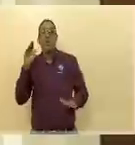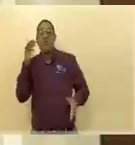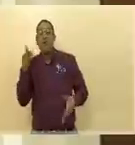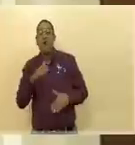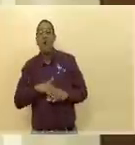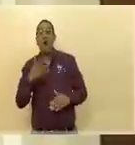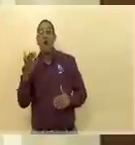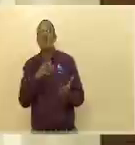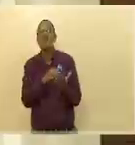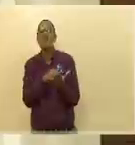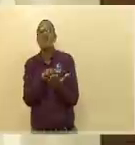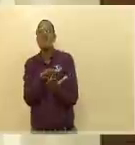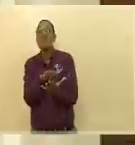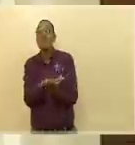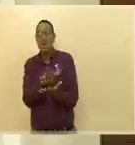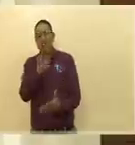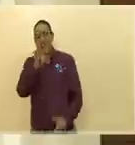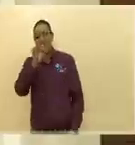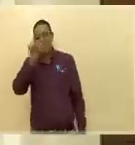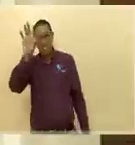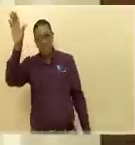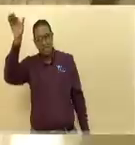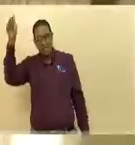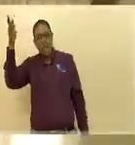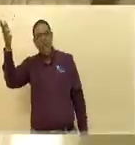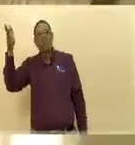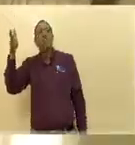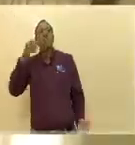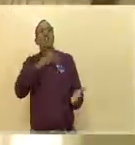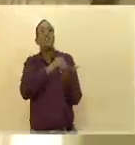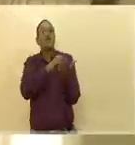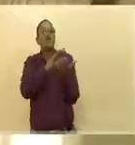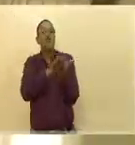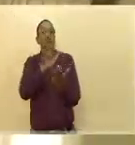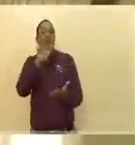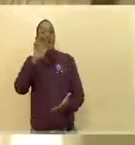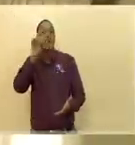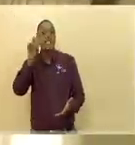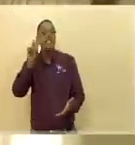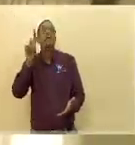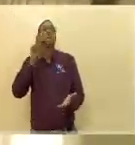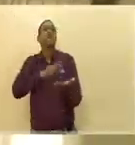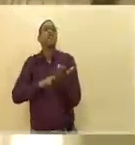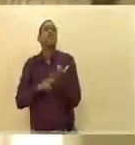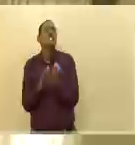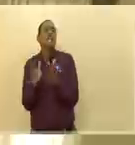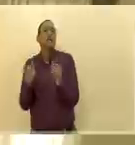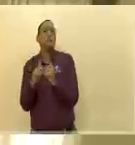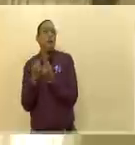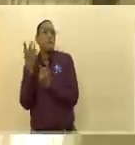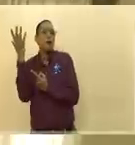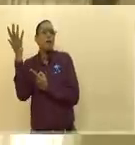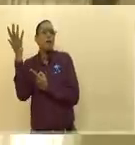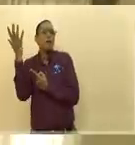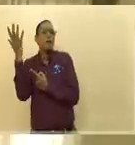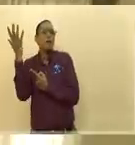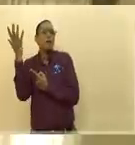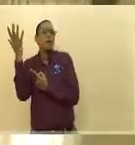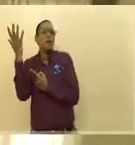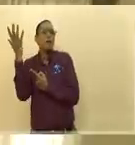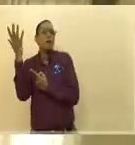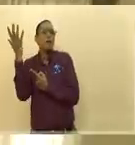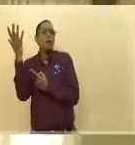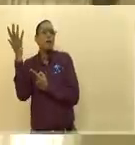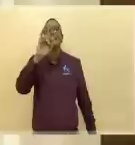obviously on the records of the RGD. But the records of the RGD form the basis of our